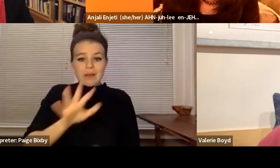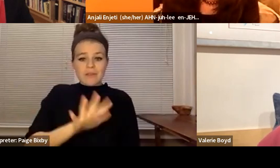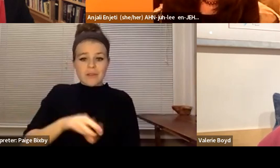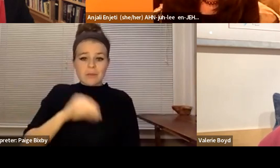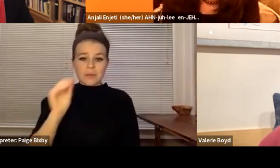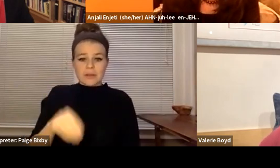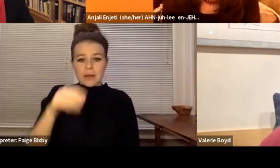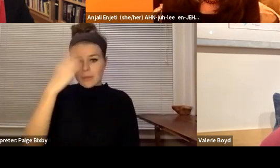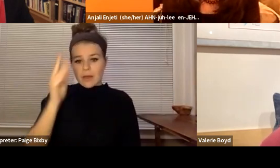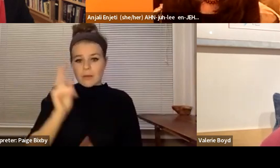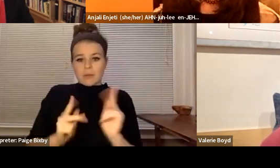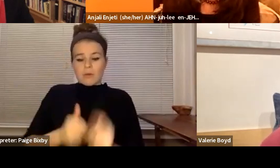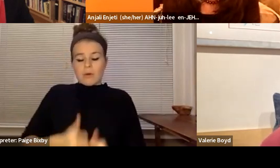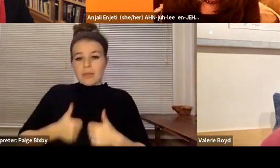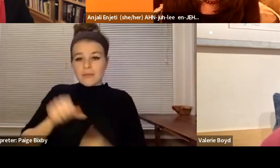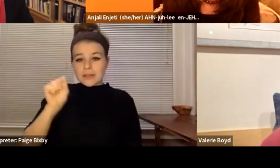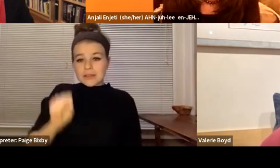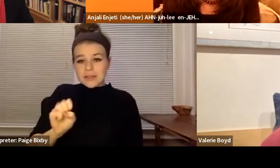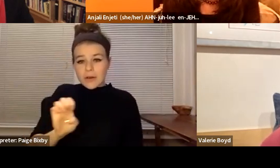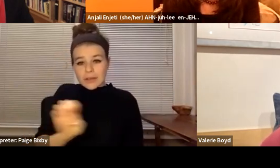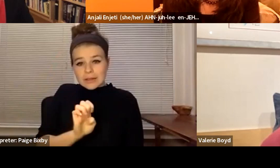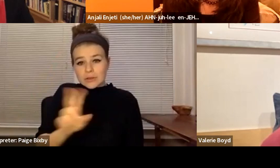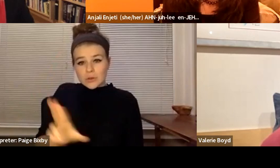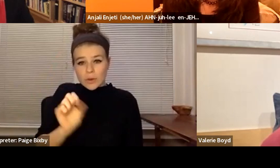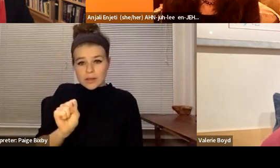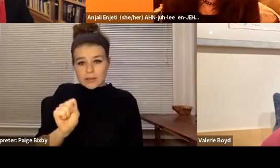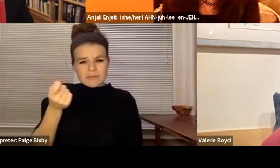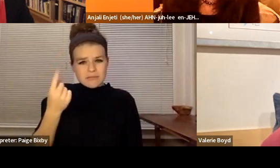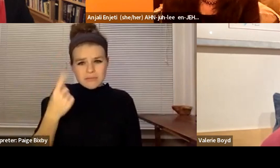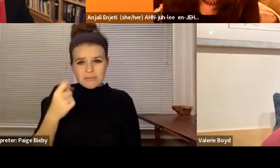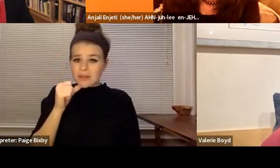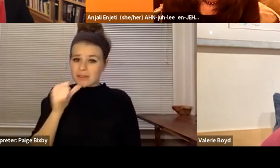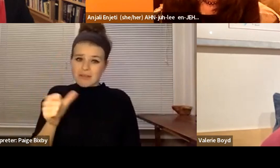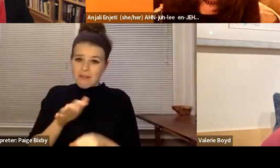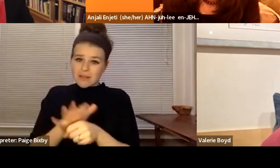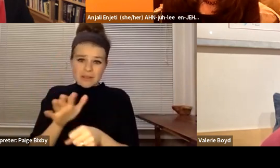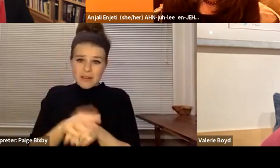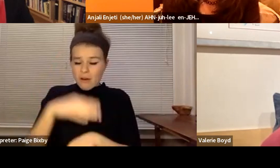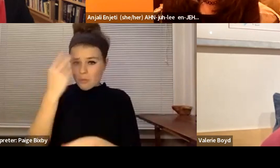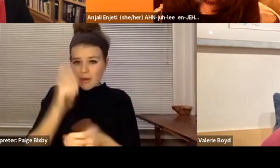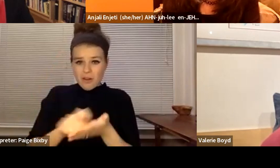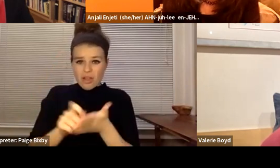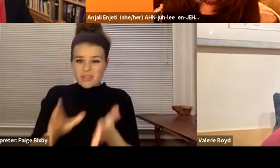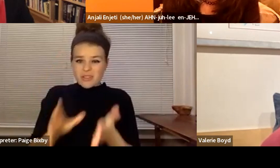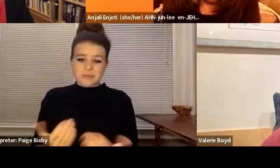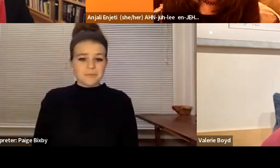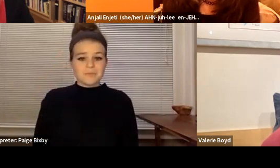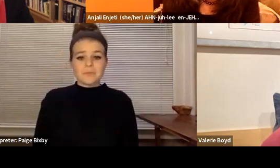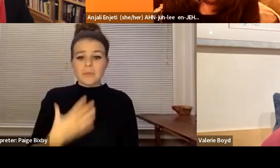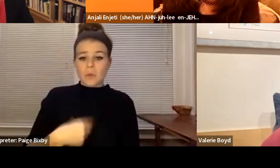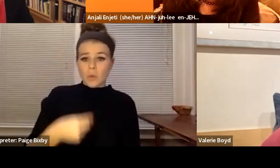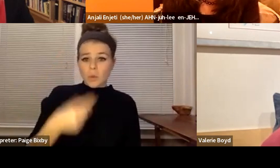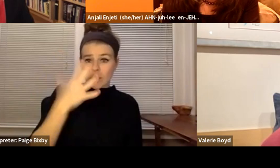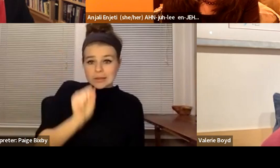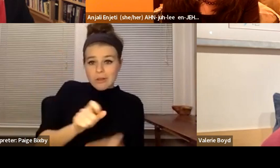United States. Yet there are not nearly as many Black Southern authors as there should be. And white Southern authors all too